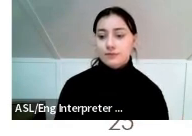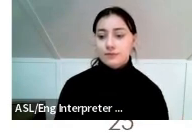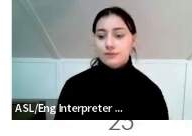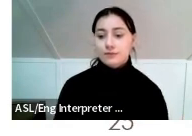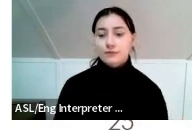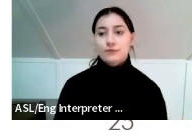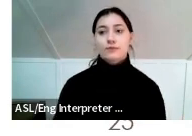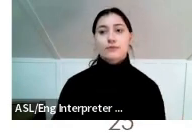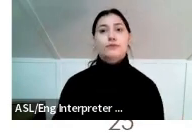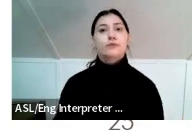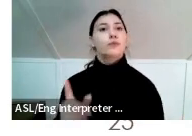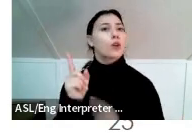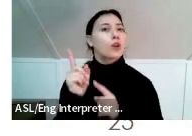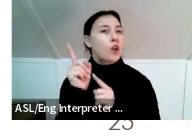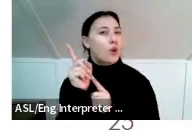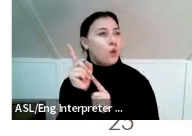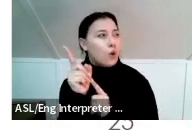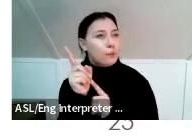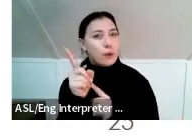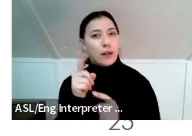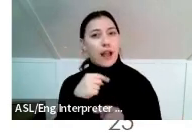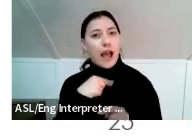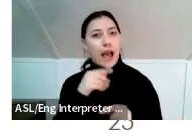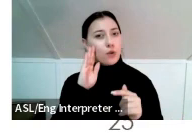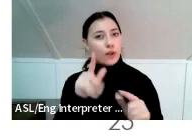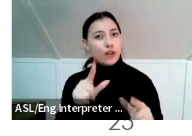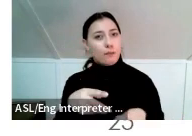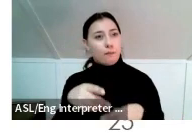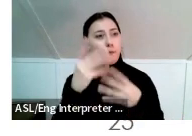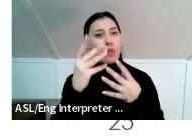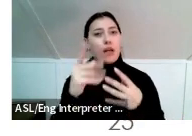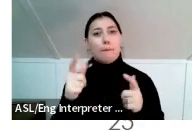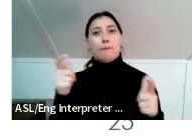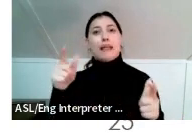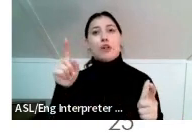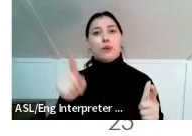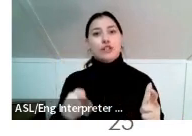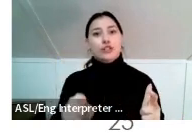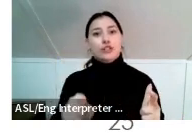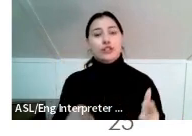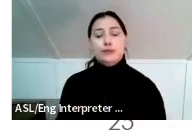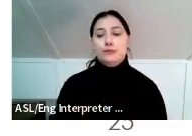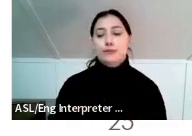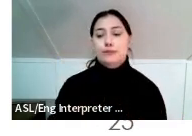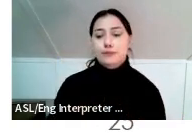Just one moment to bring up some of our big ones that we have.